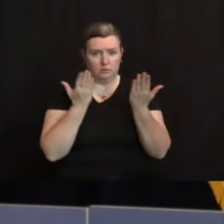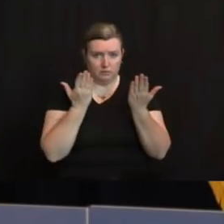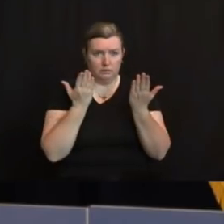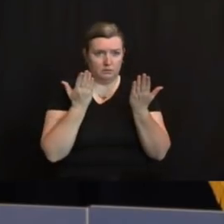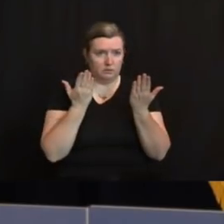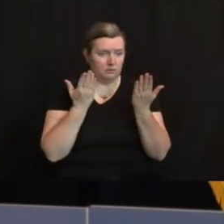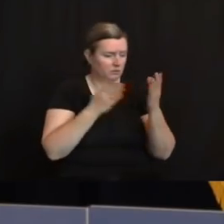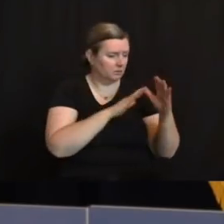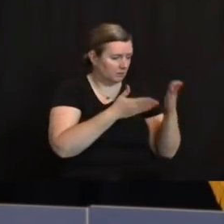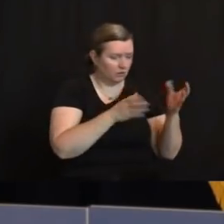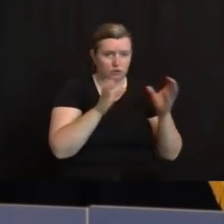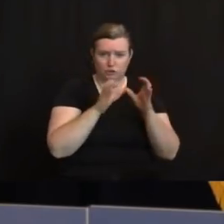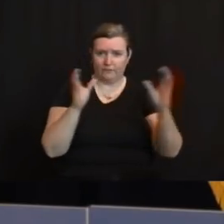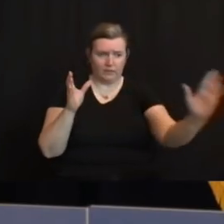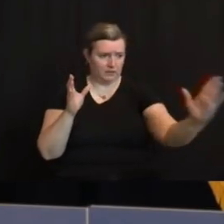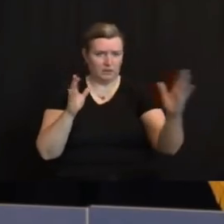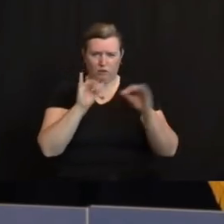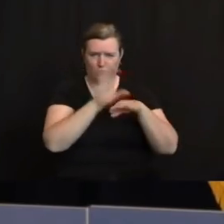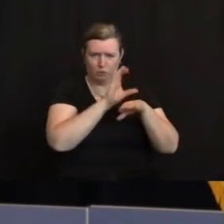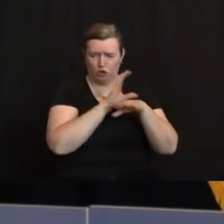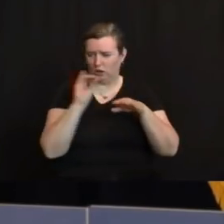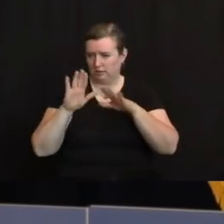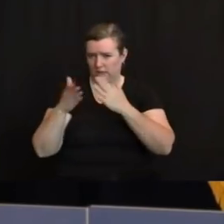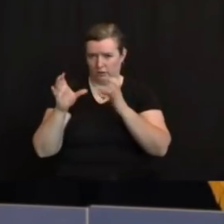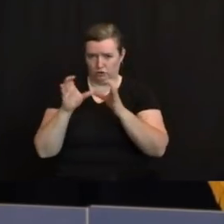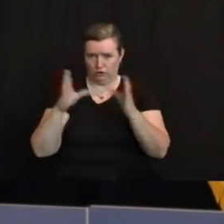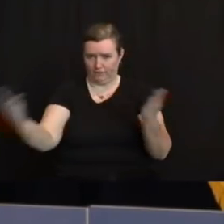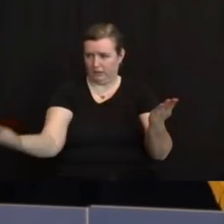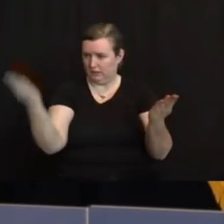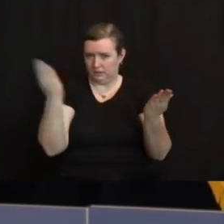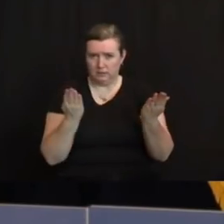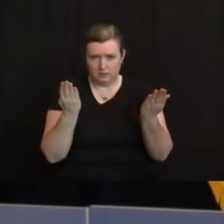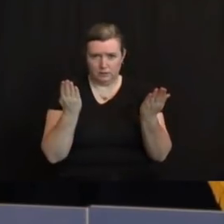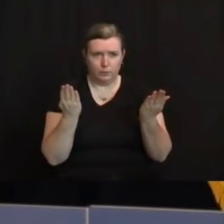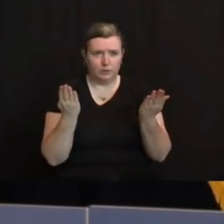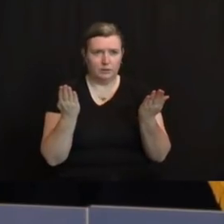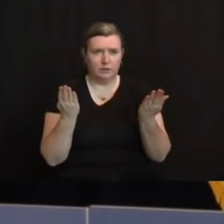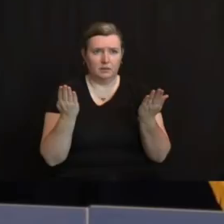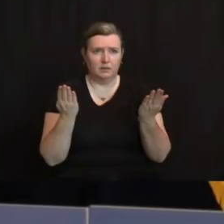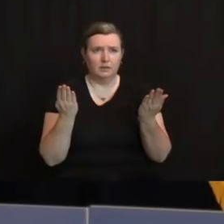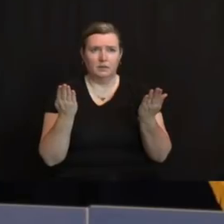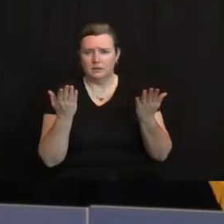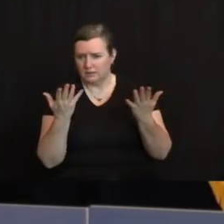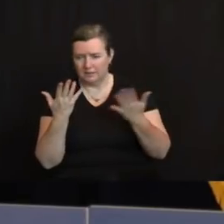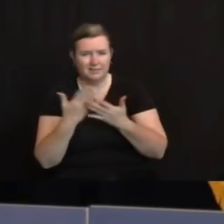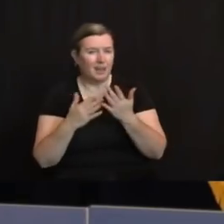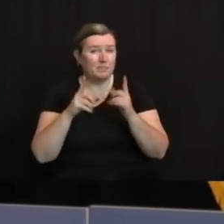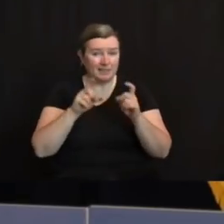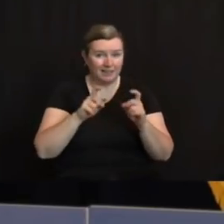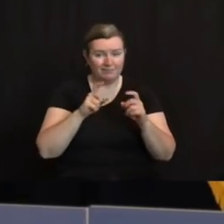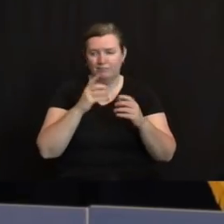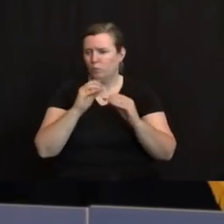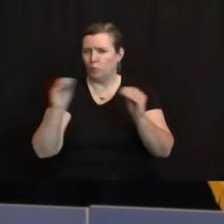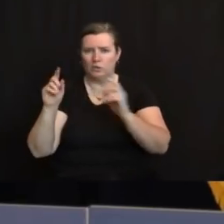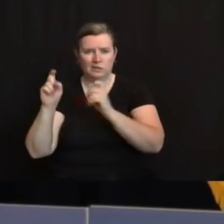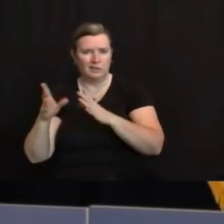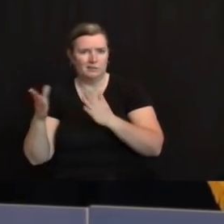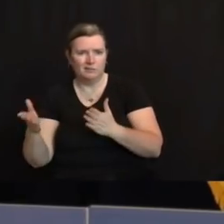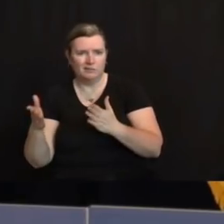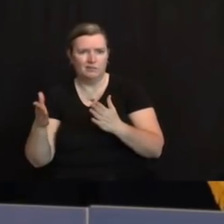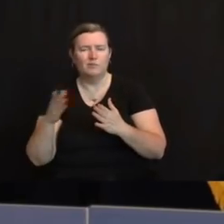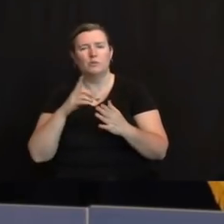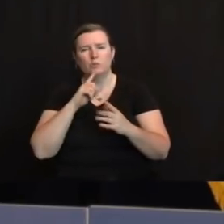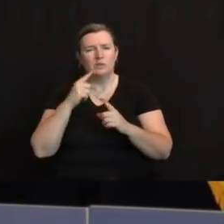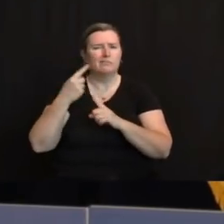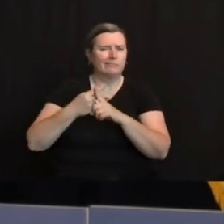would be confirmed because they already had a positive test, or not. And that's a slow process. And that's the process that's taken us really months to catch up on,